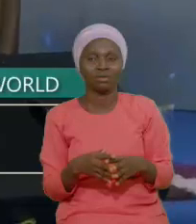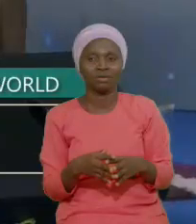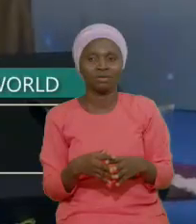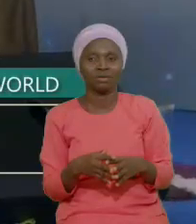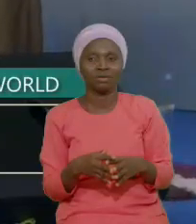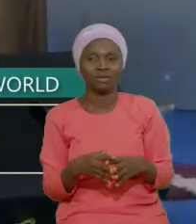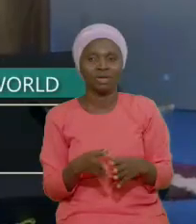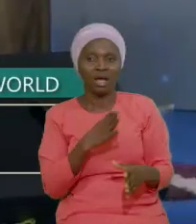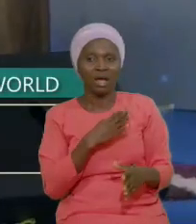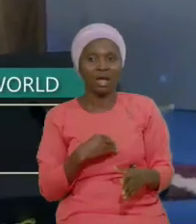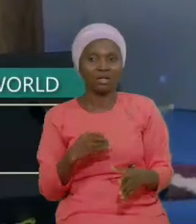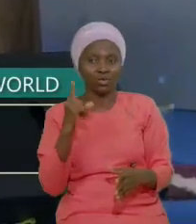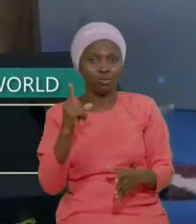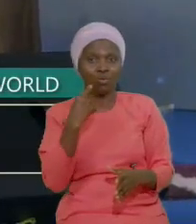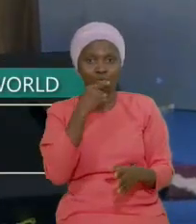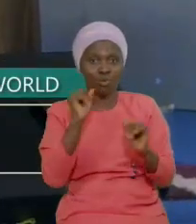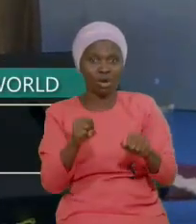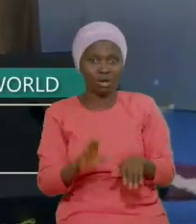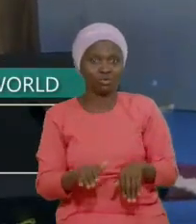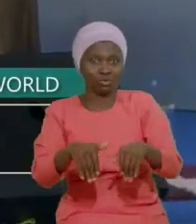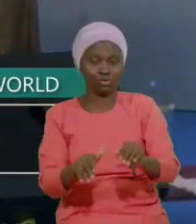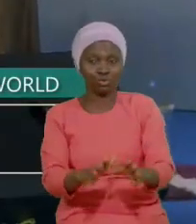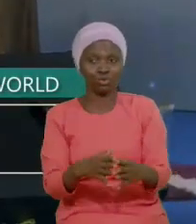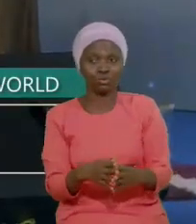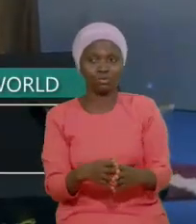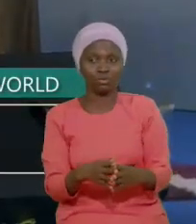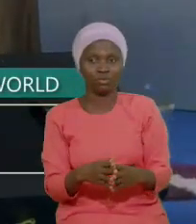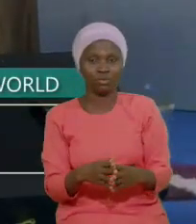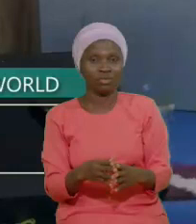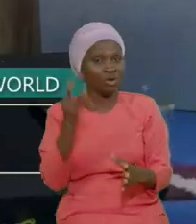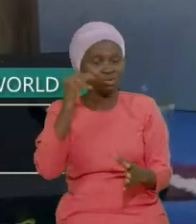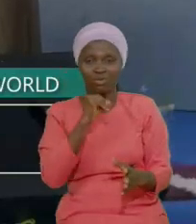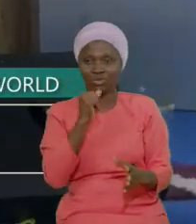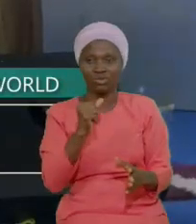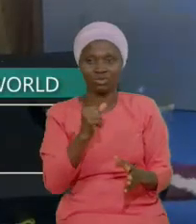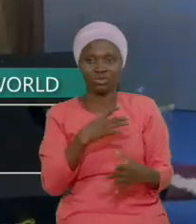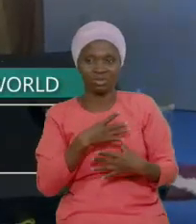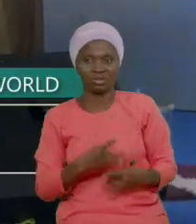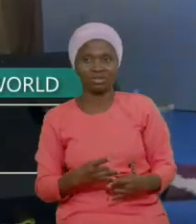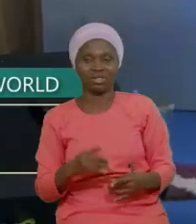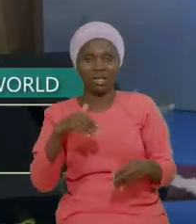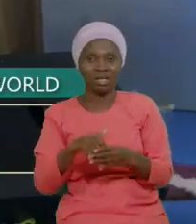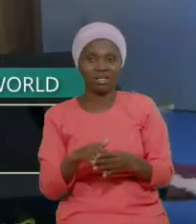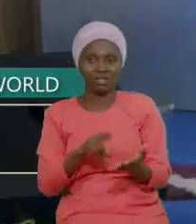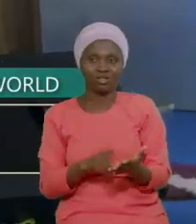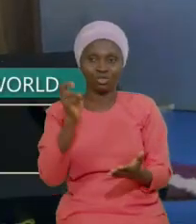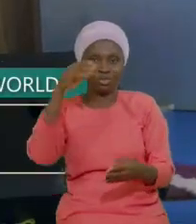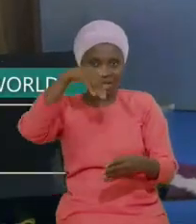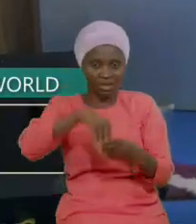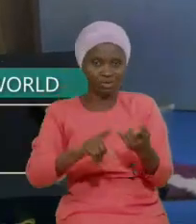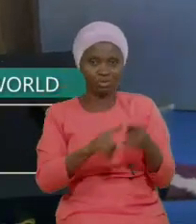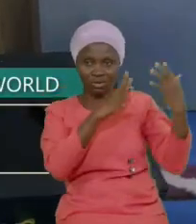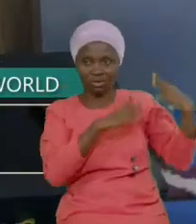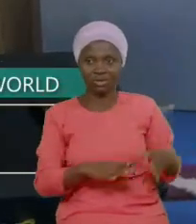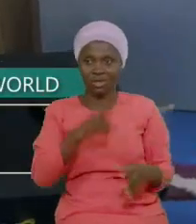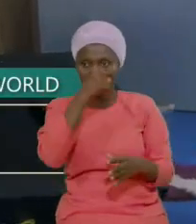And the one who can swim, he wasn't interested in plunging, diving into the sea because it